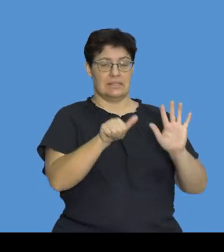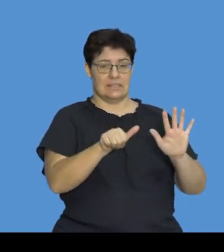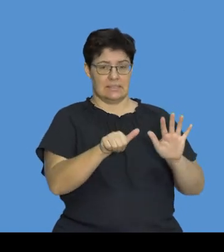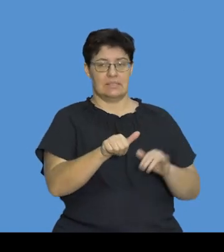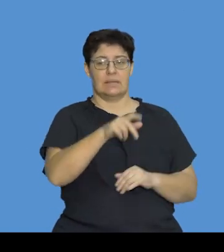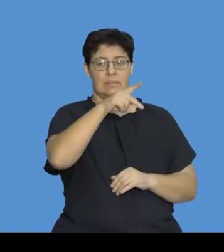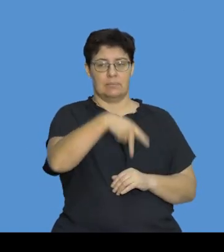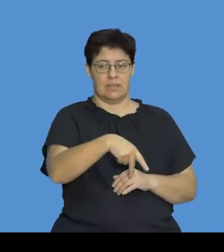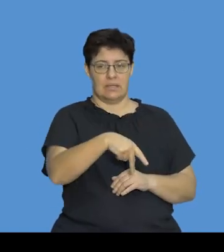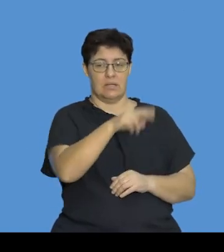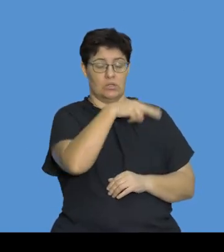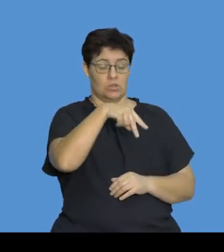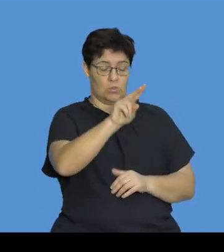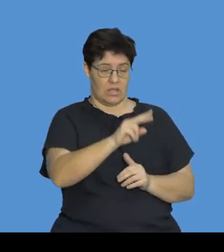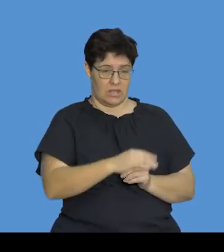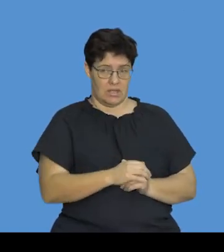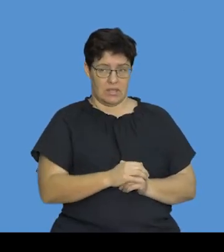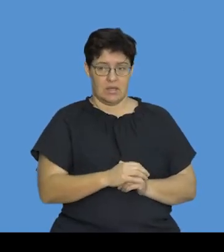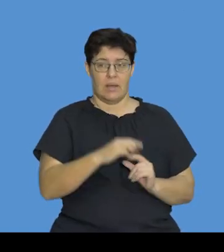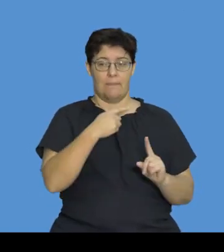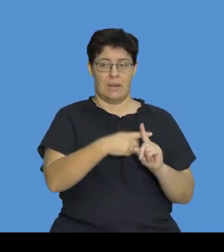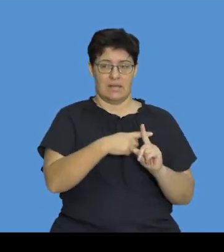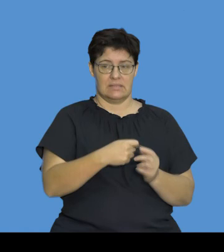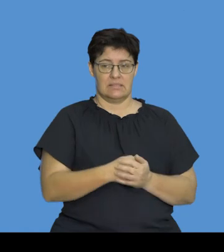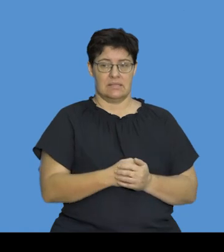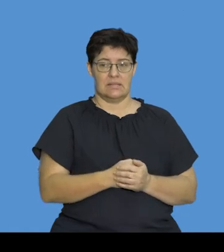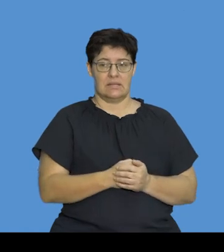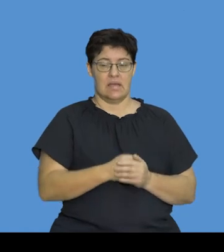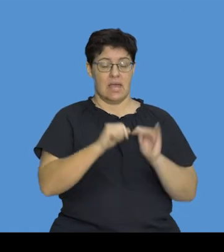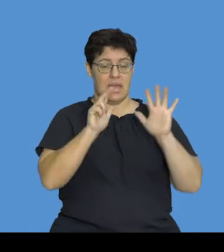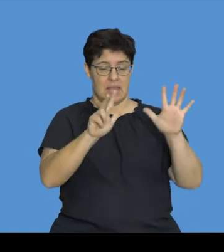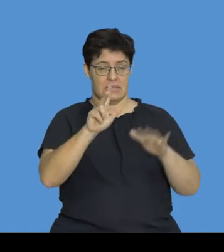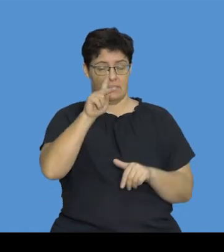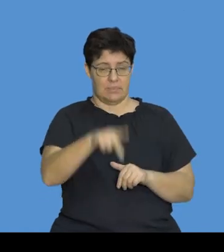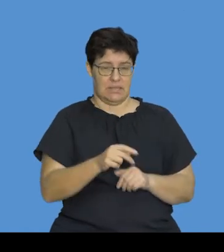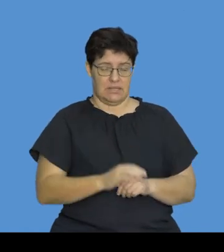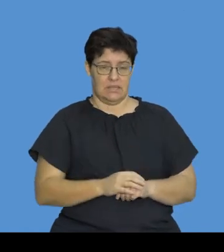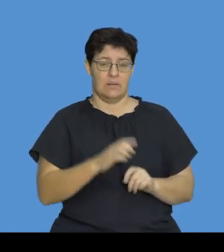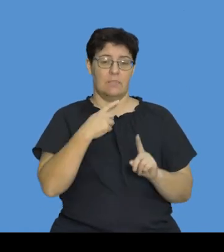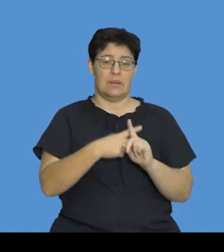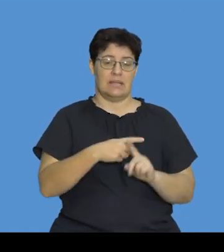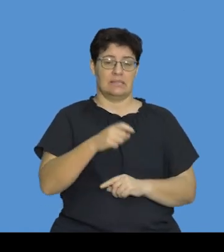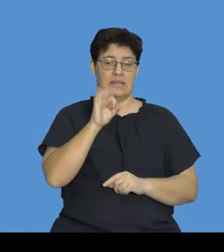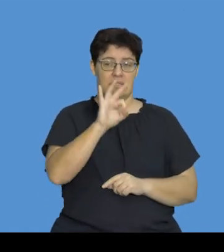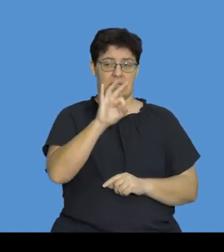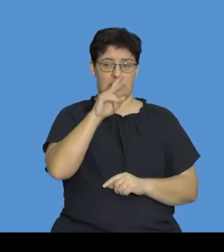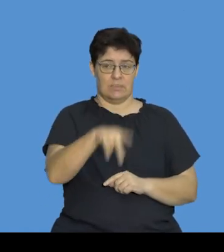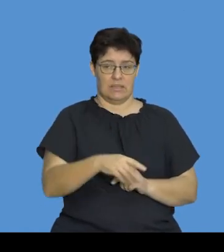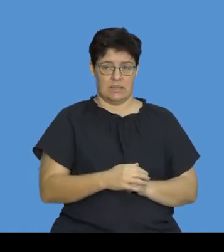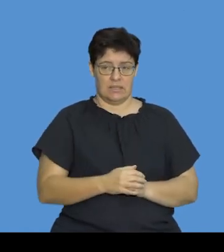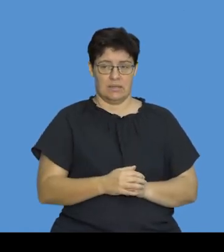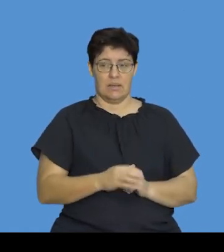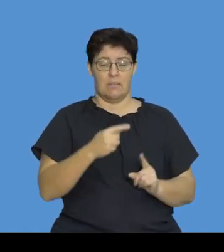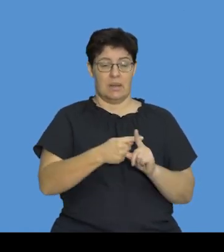6p squared plus 8p plus 3p